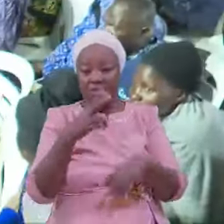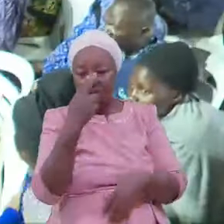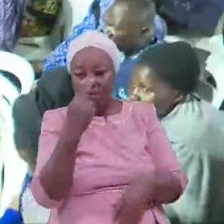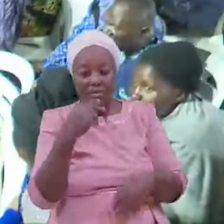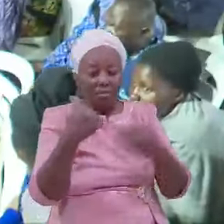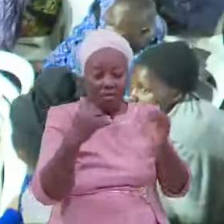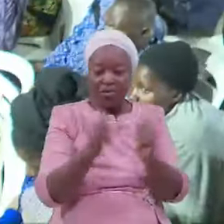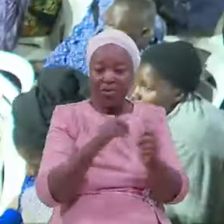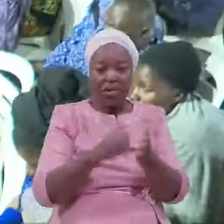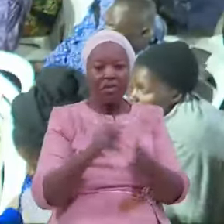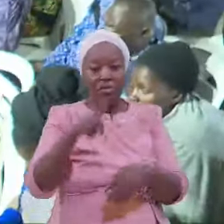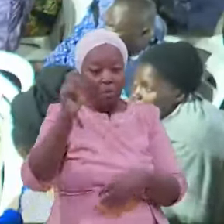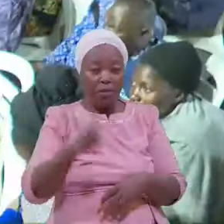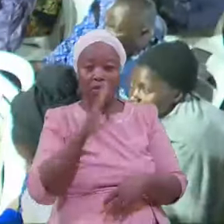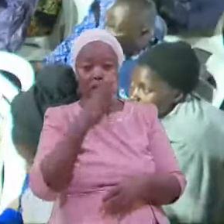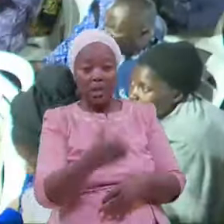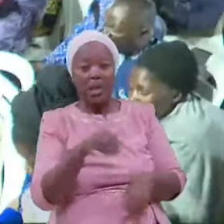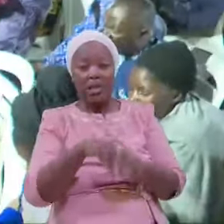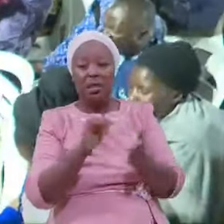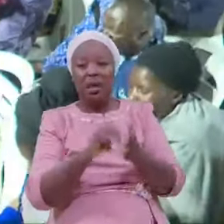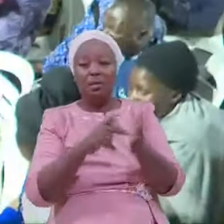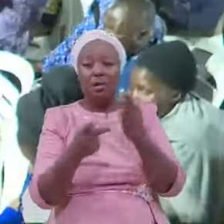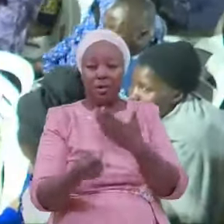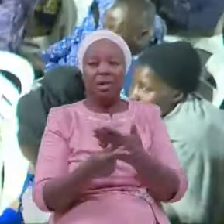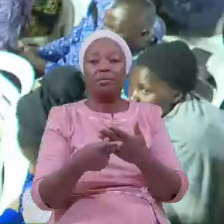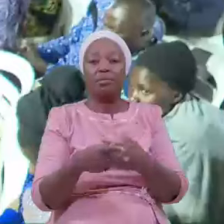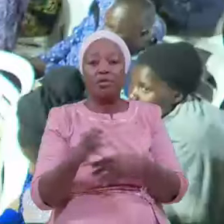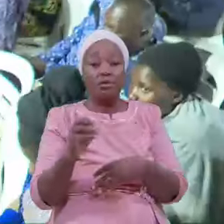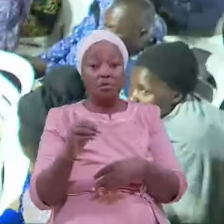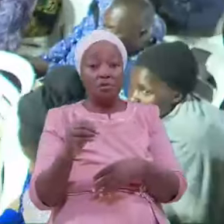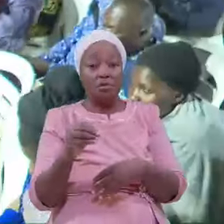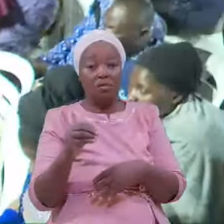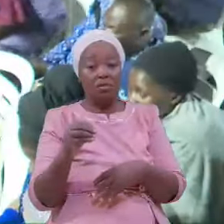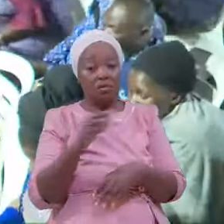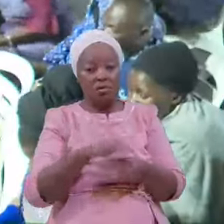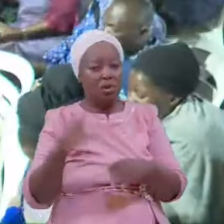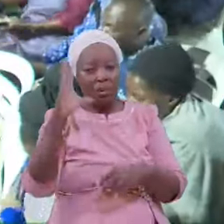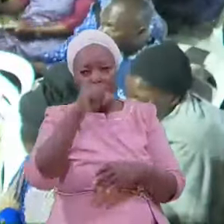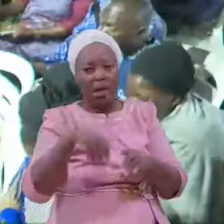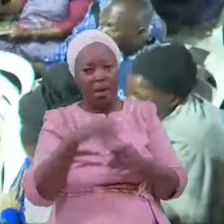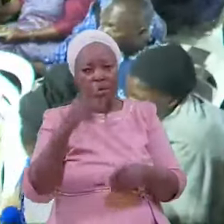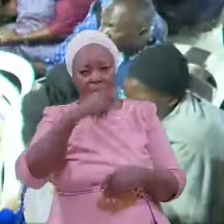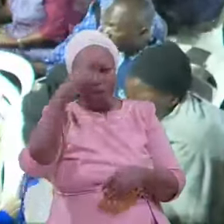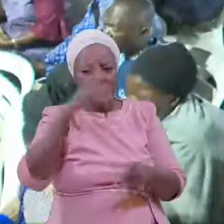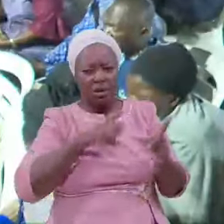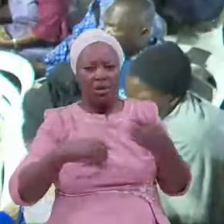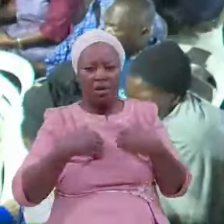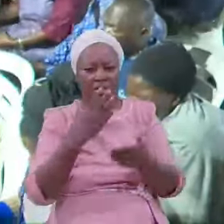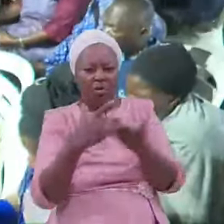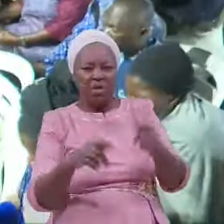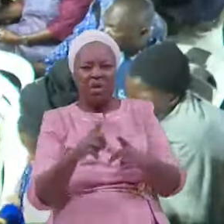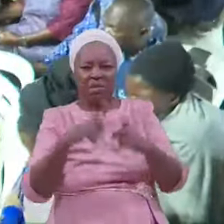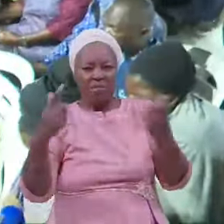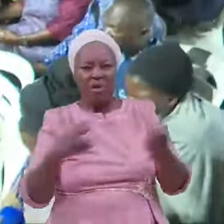states, nations, globally, we should also organize this banquet, Believer's Banquet, on Sunday